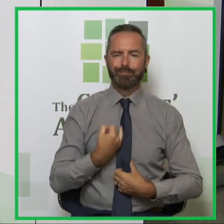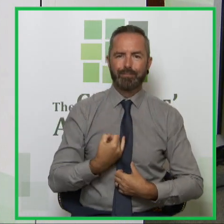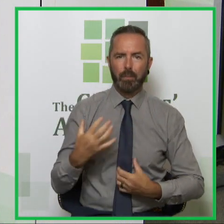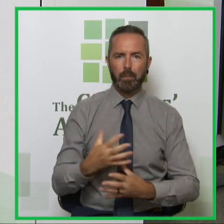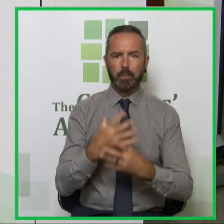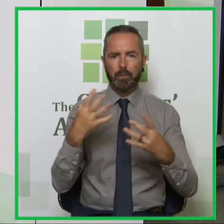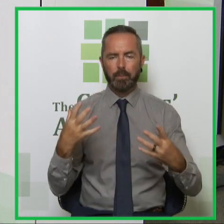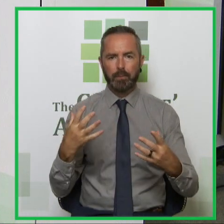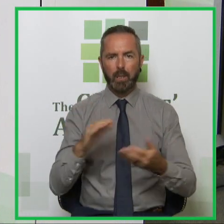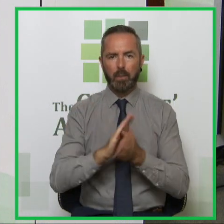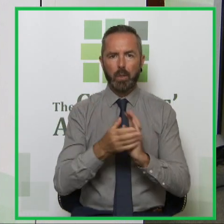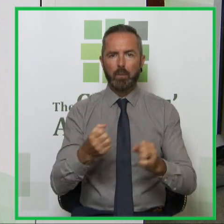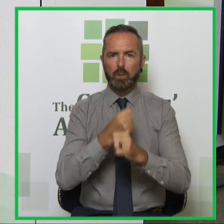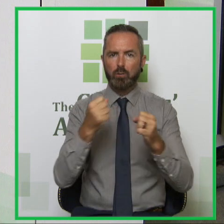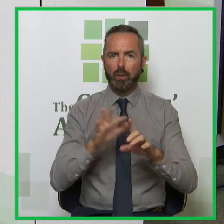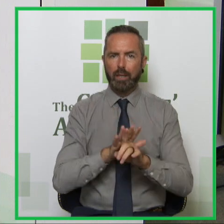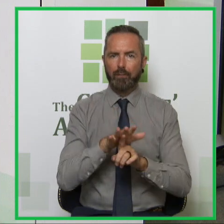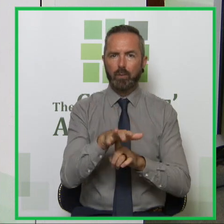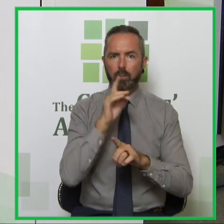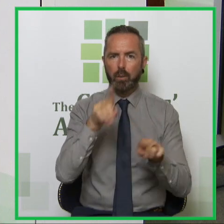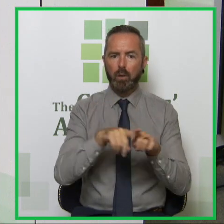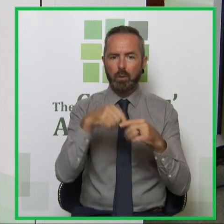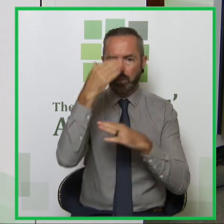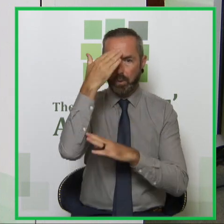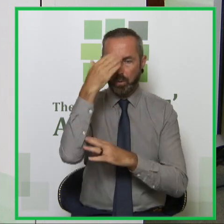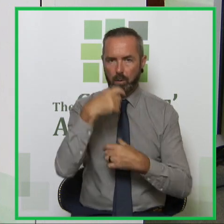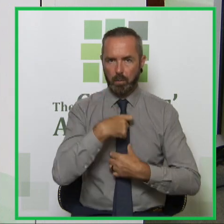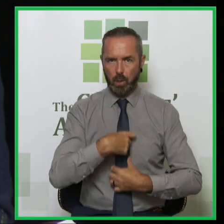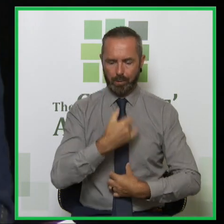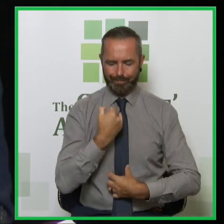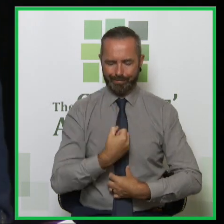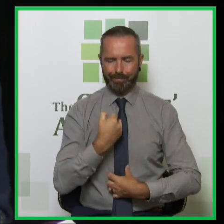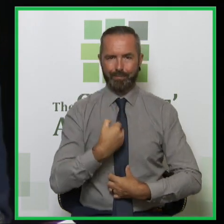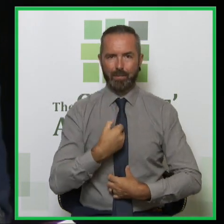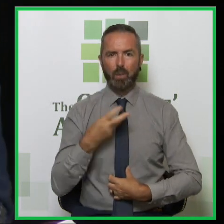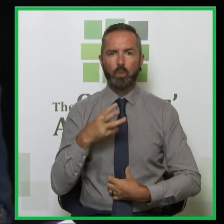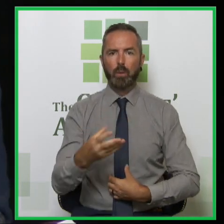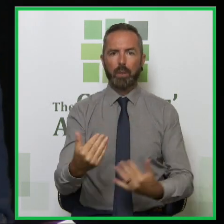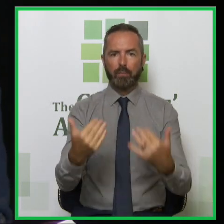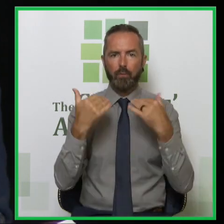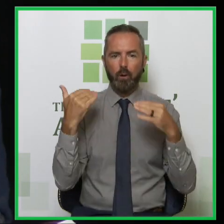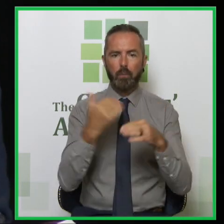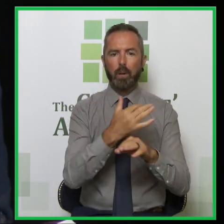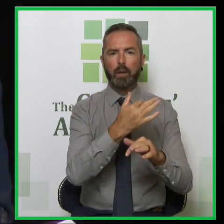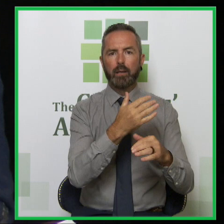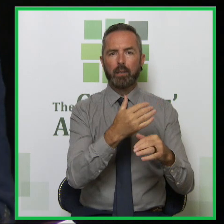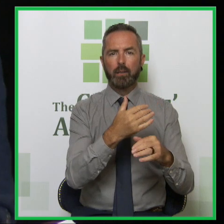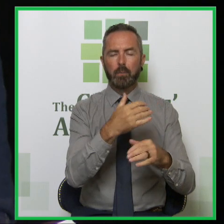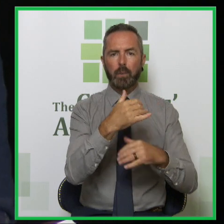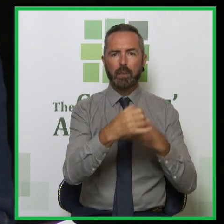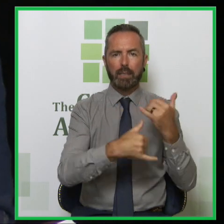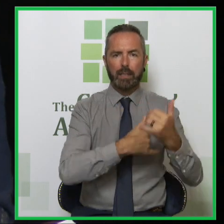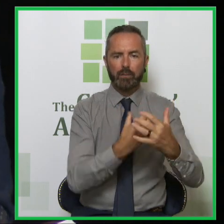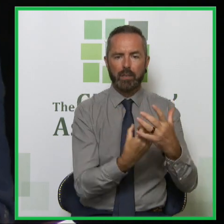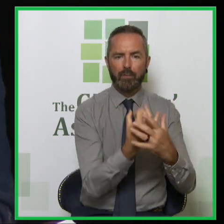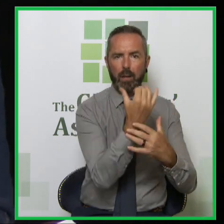stronger influencer. But we also know that our personal characteristics are informed by our formative years at